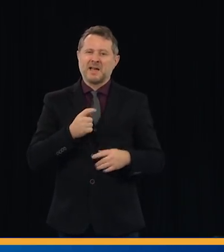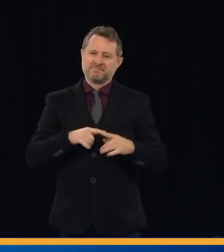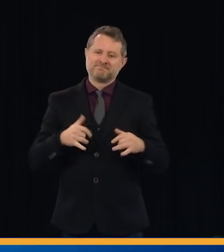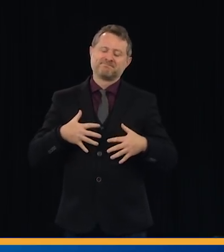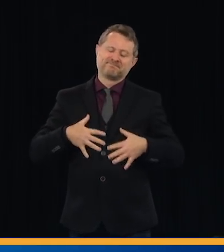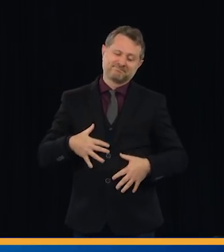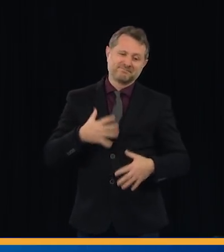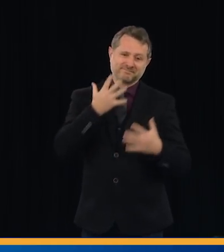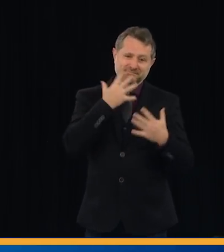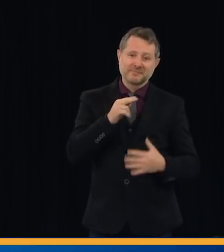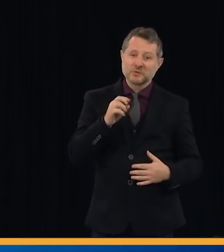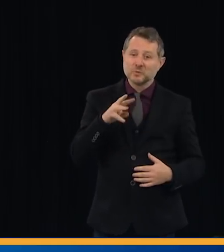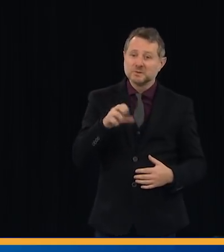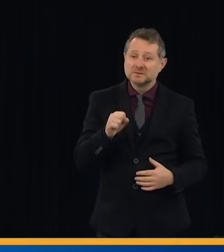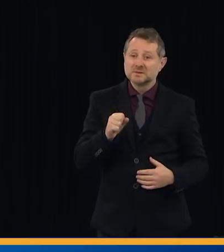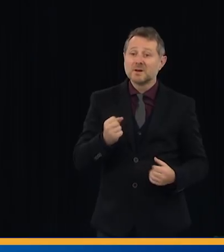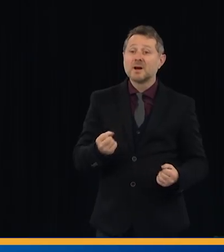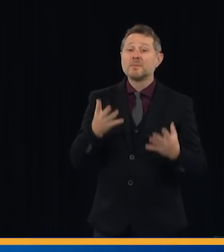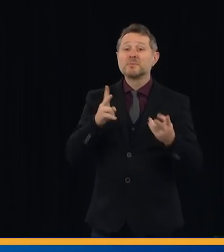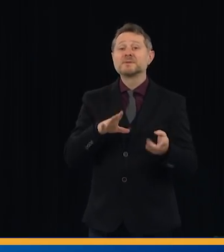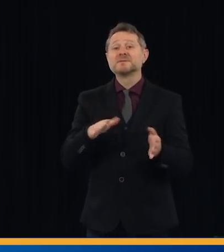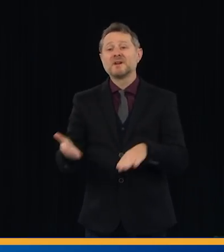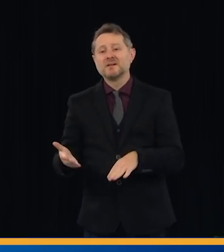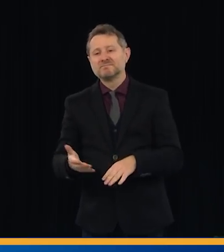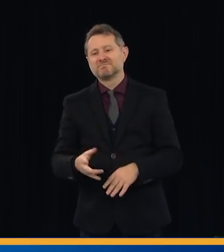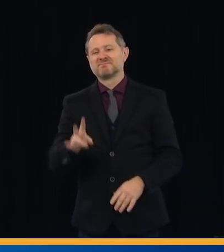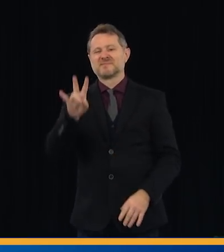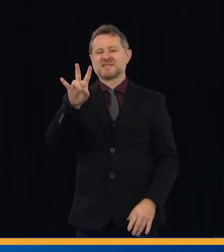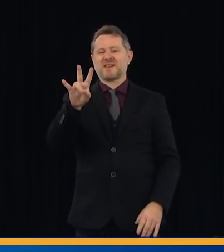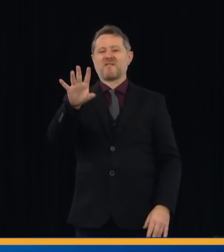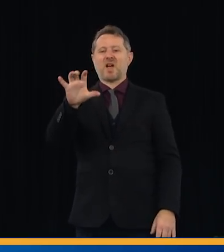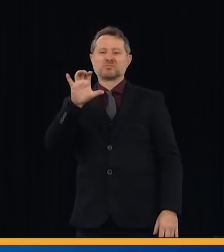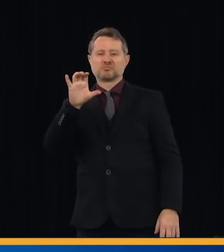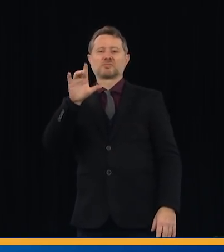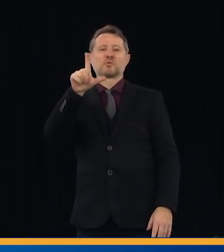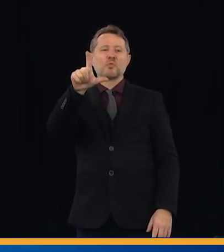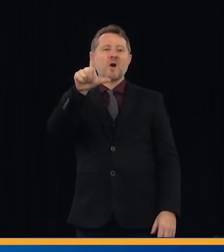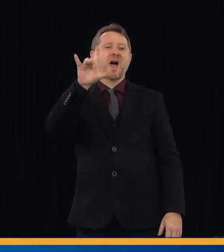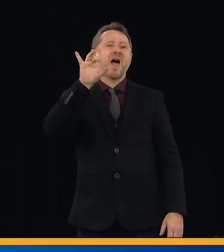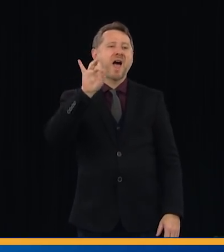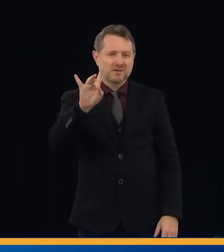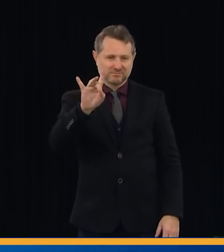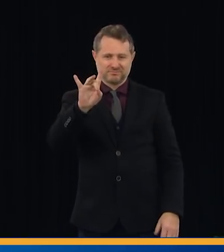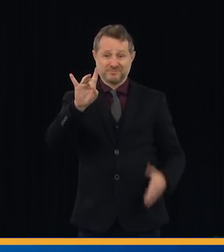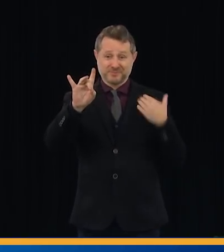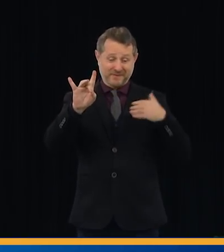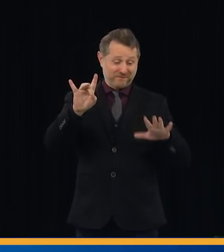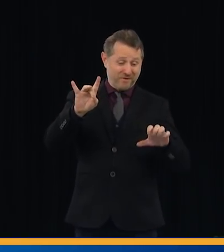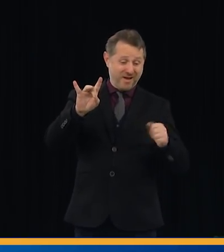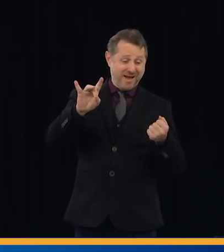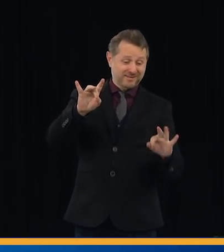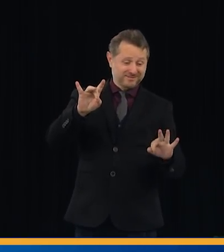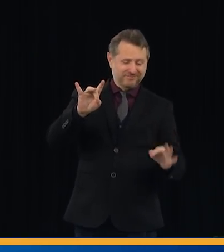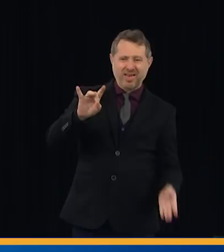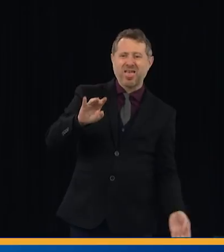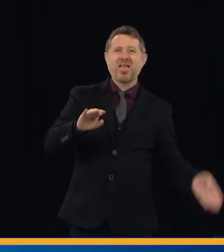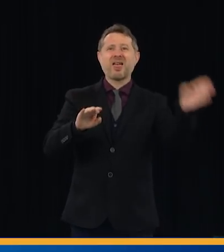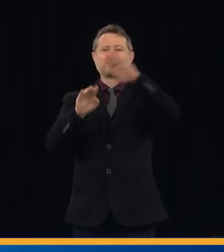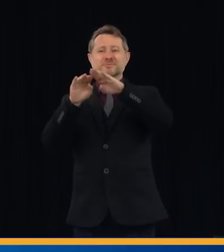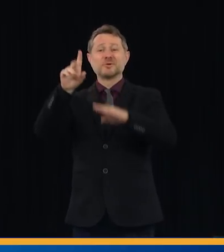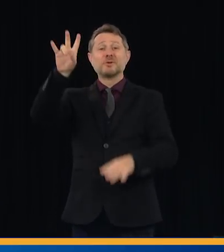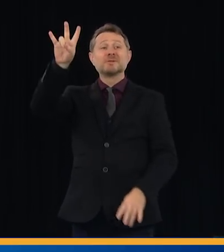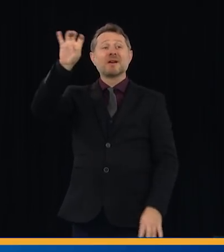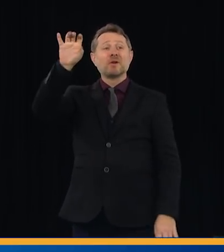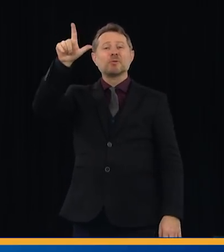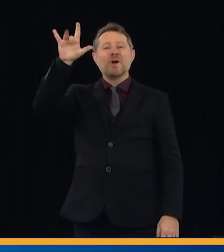Yorker, number of deaths is up to 728. Of that 728, what's happening is people are